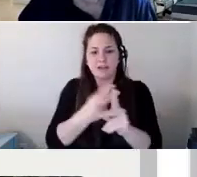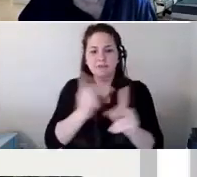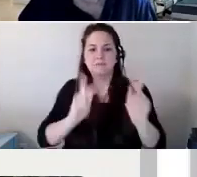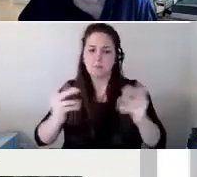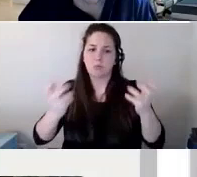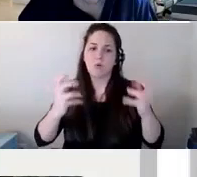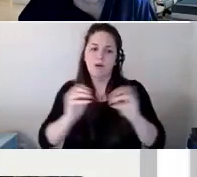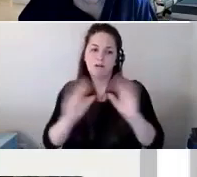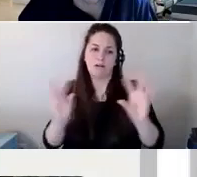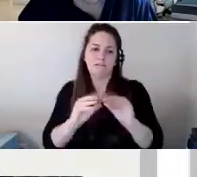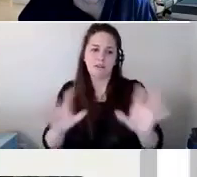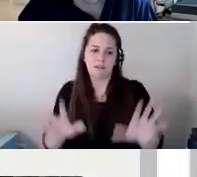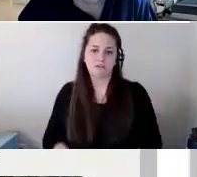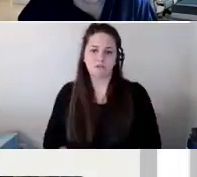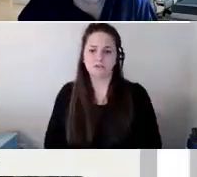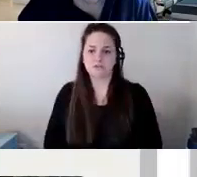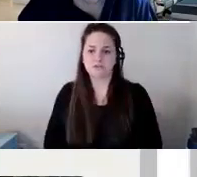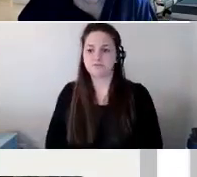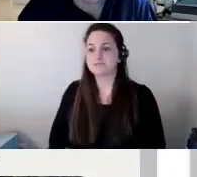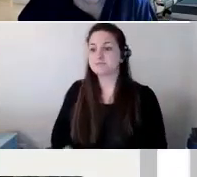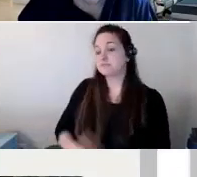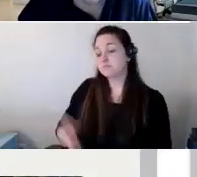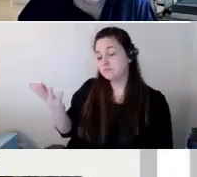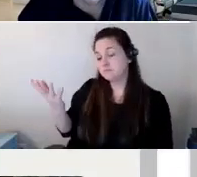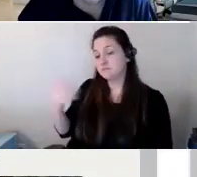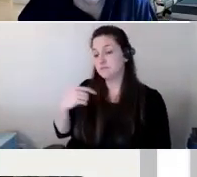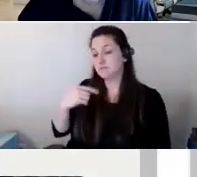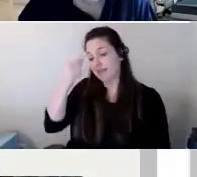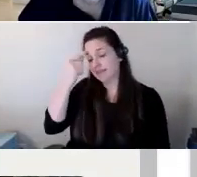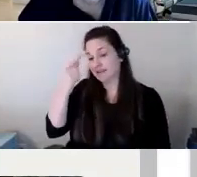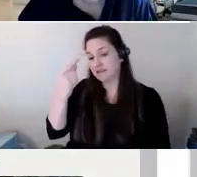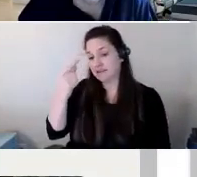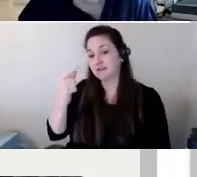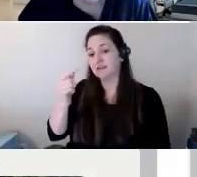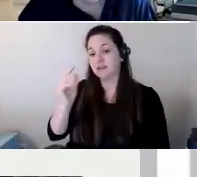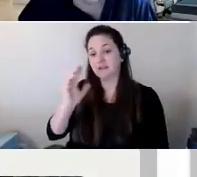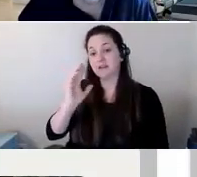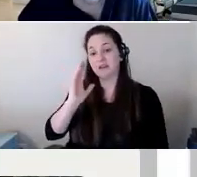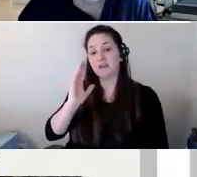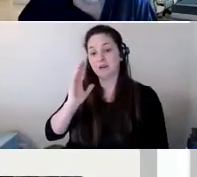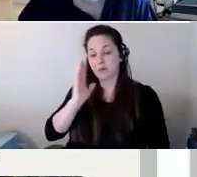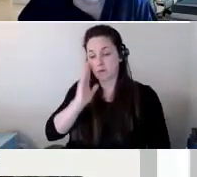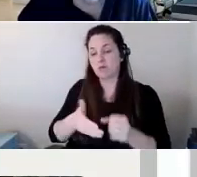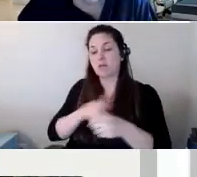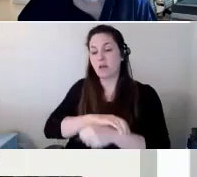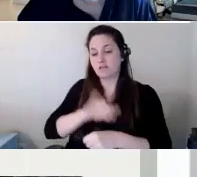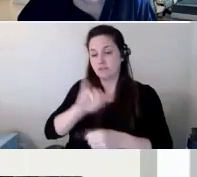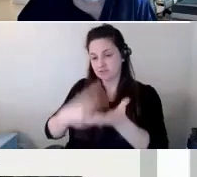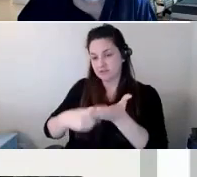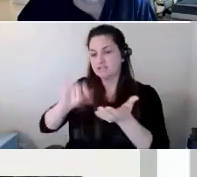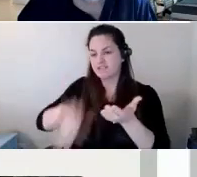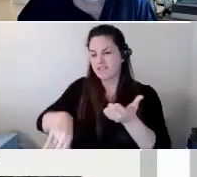clarification. I think that we'll be covering that in the town hall